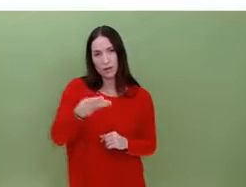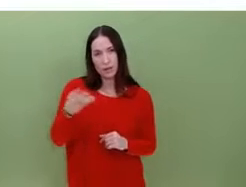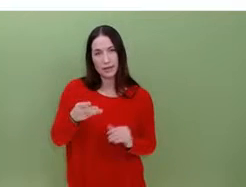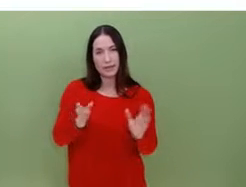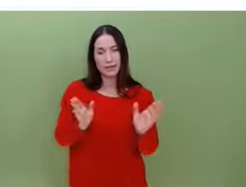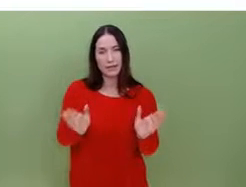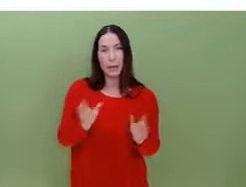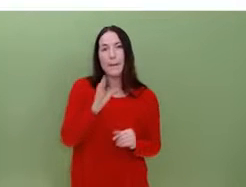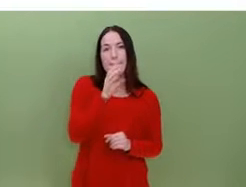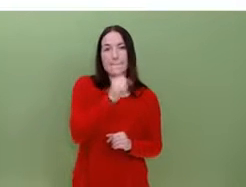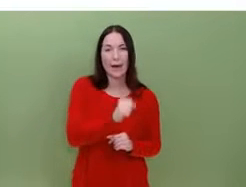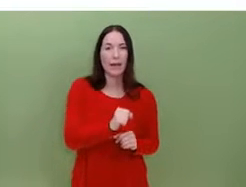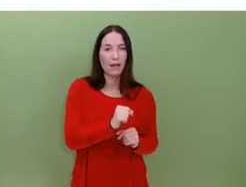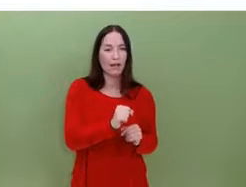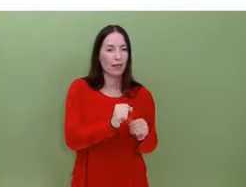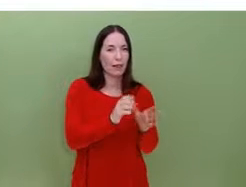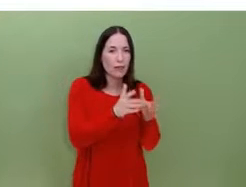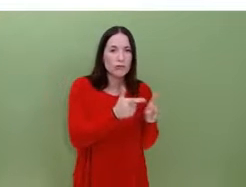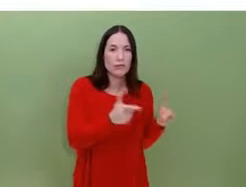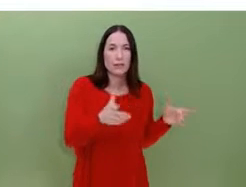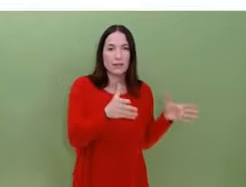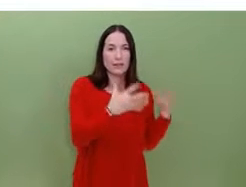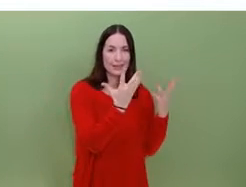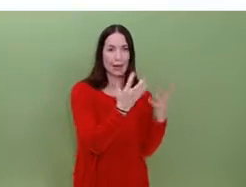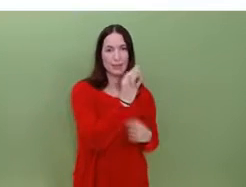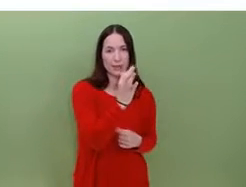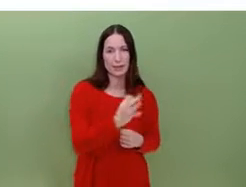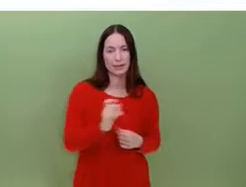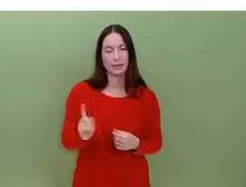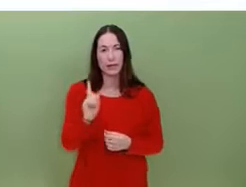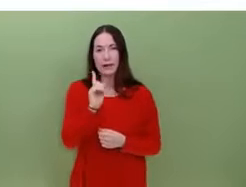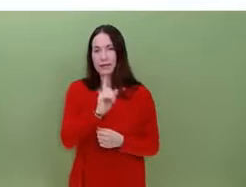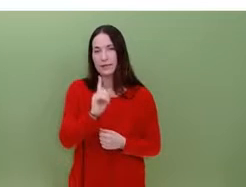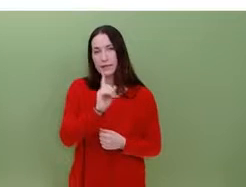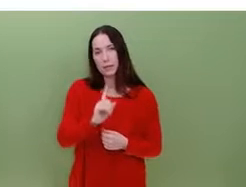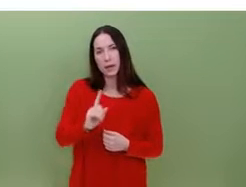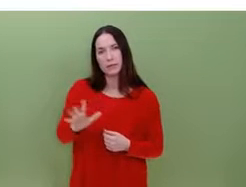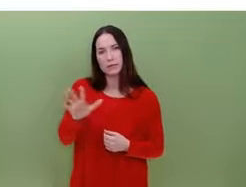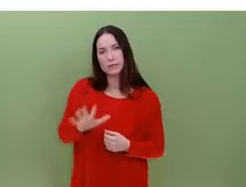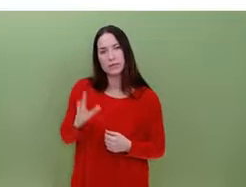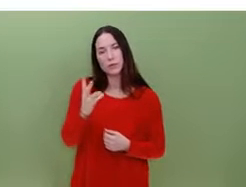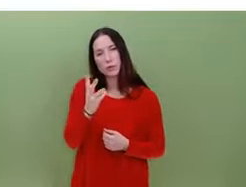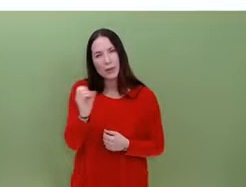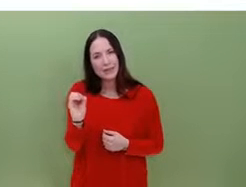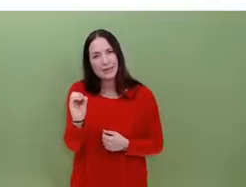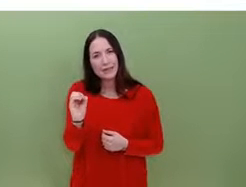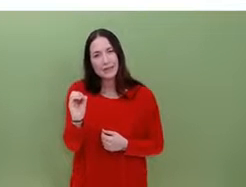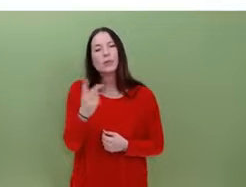male prevalence is 10% and the female prevalence of probable disorders is